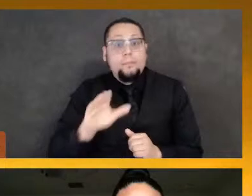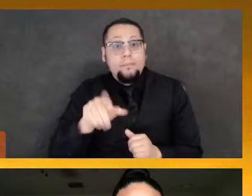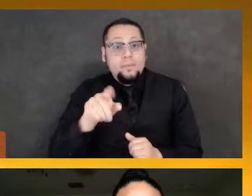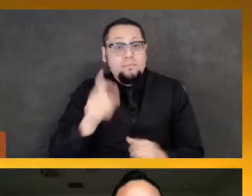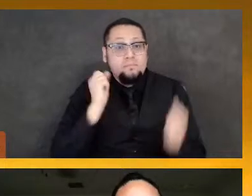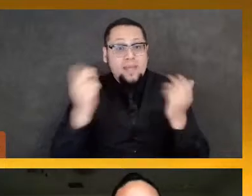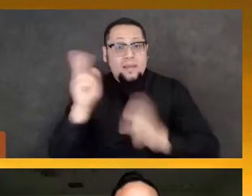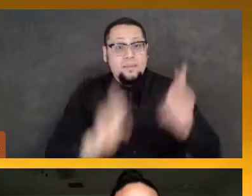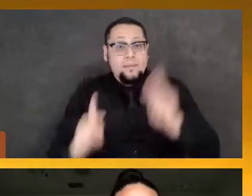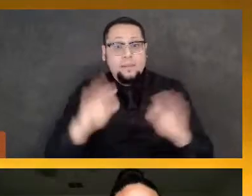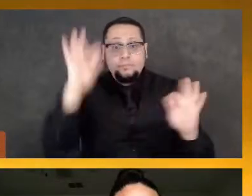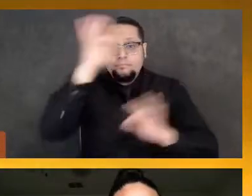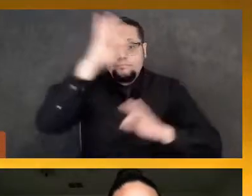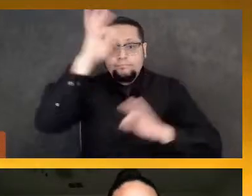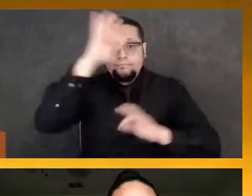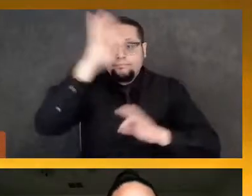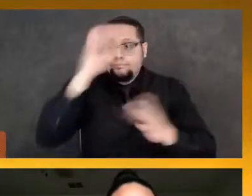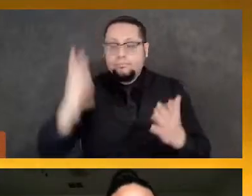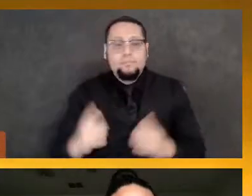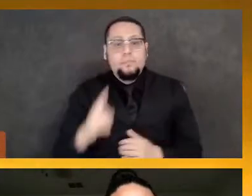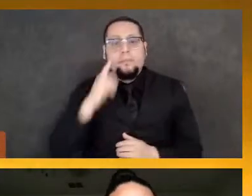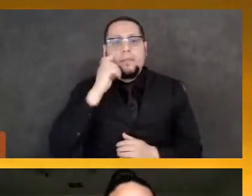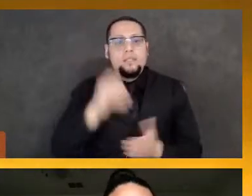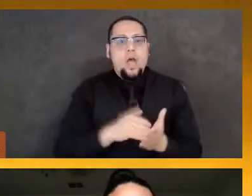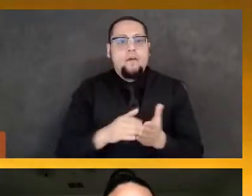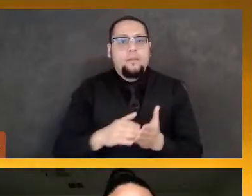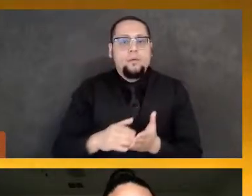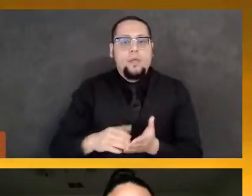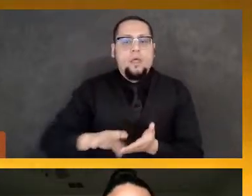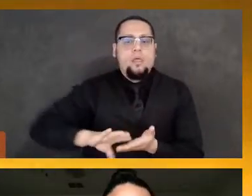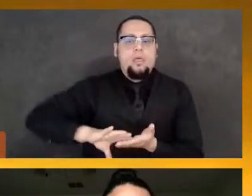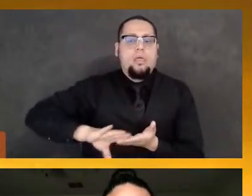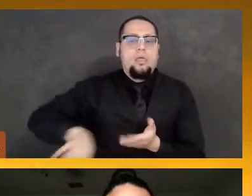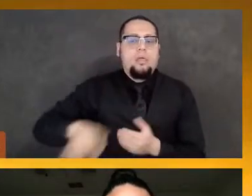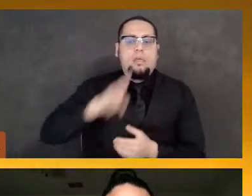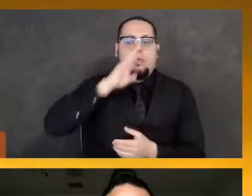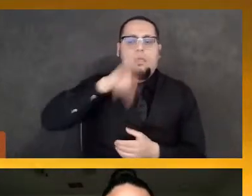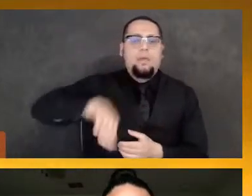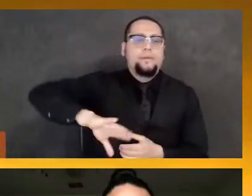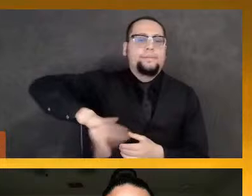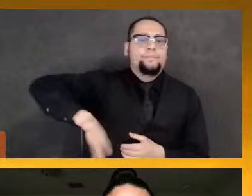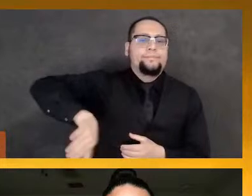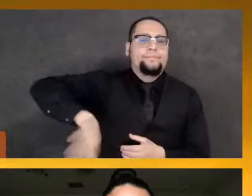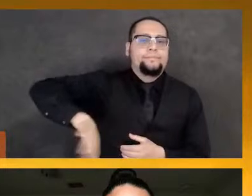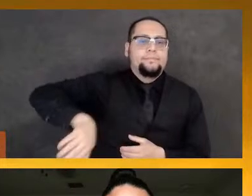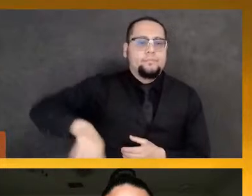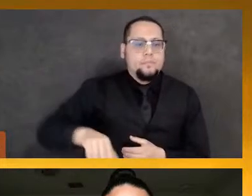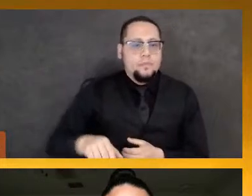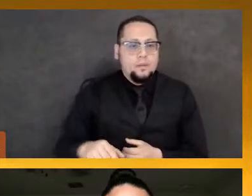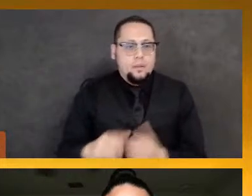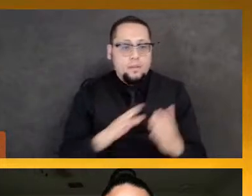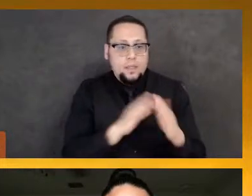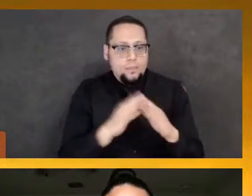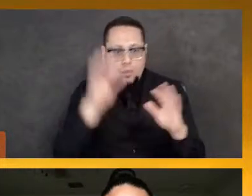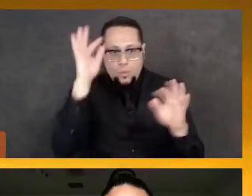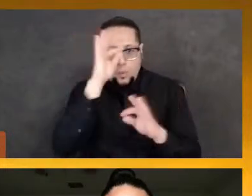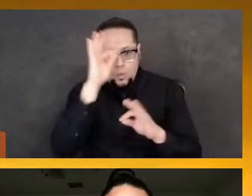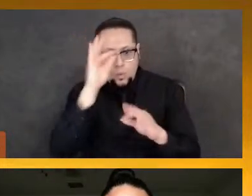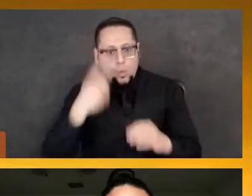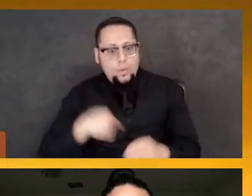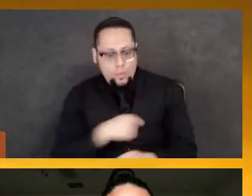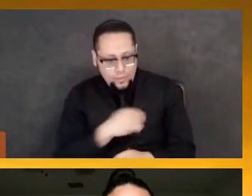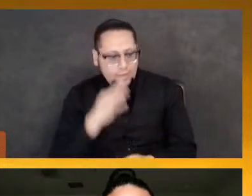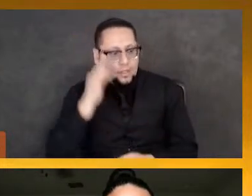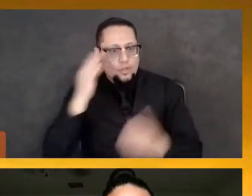that because they're invisible. They're invisible to the rest of our community and to the local government.